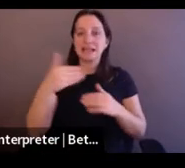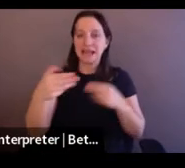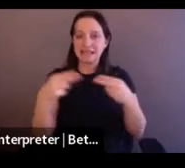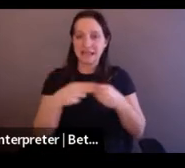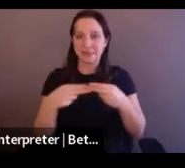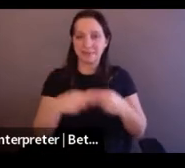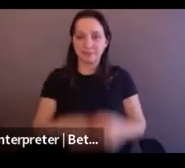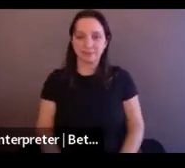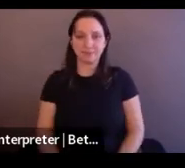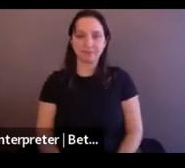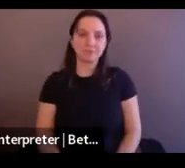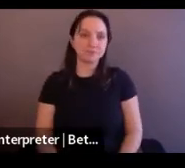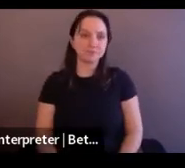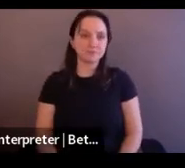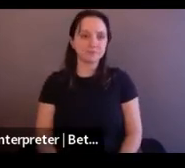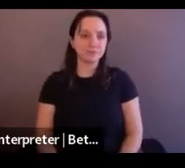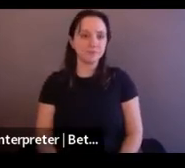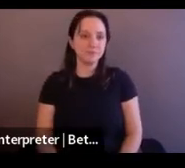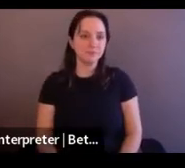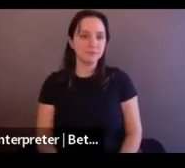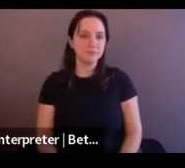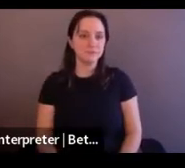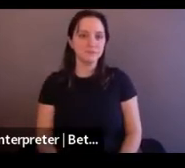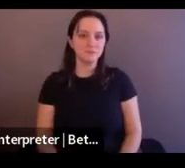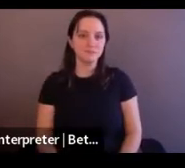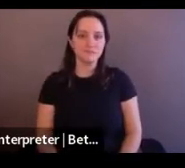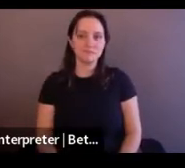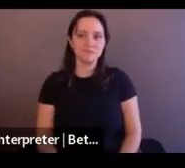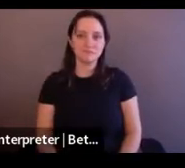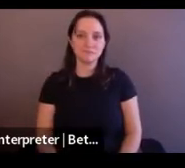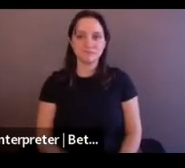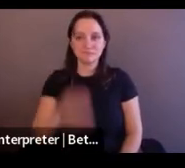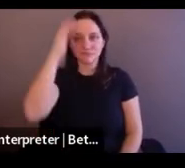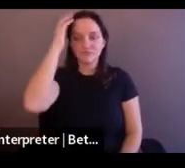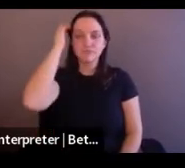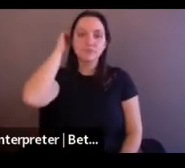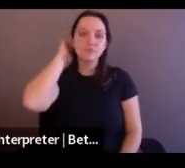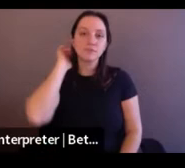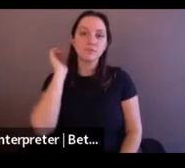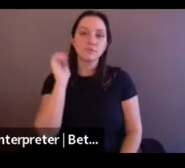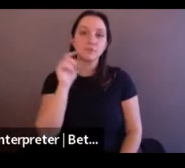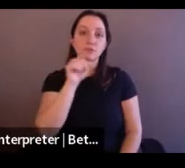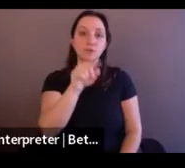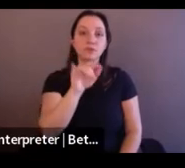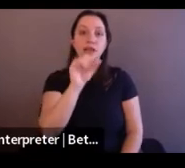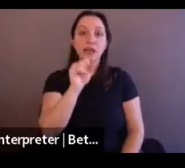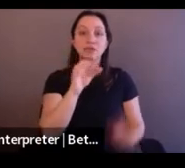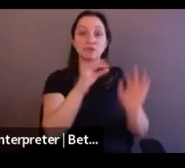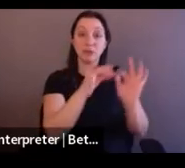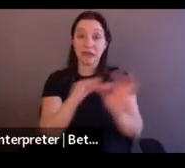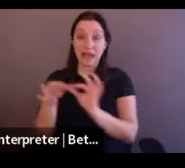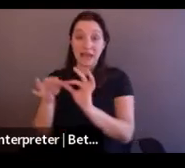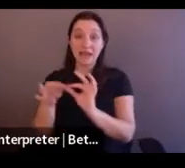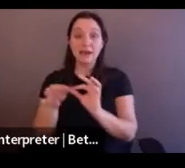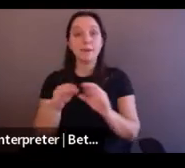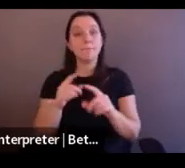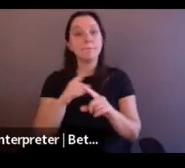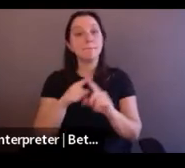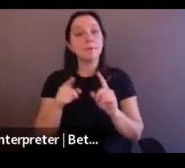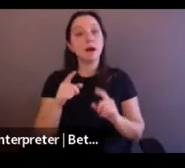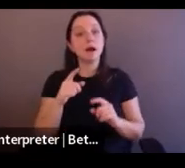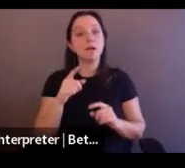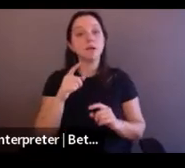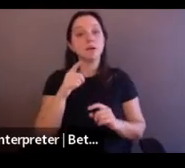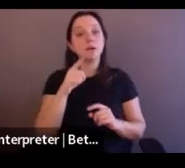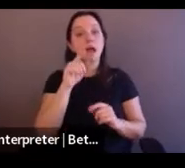So this is related, but you know, the third kind of key step to designing volunteer projects that are really impactful